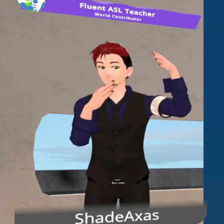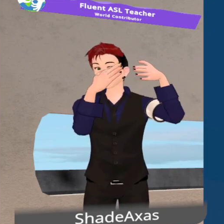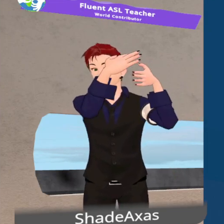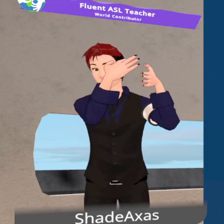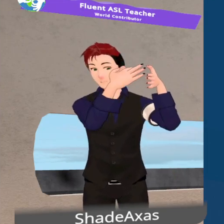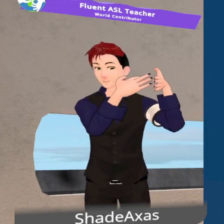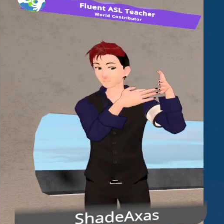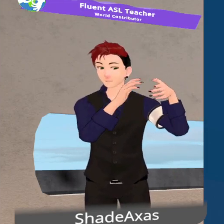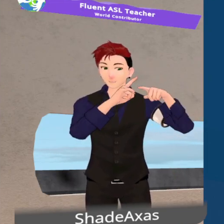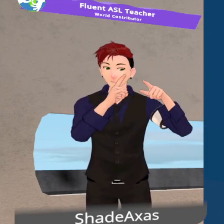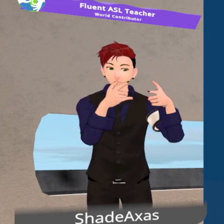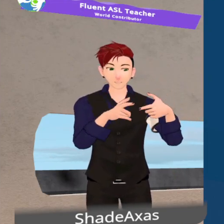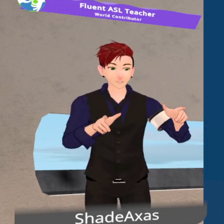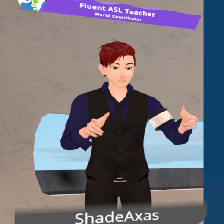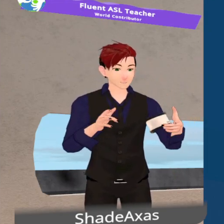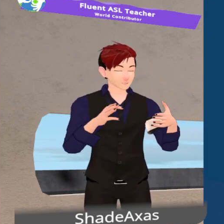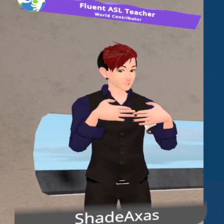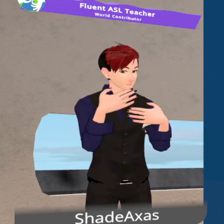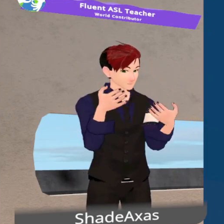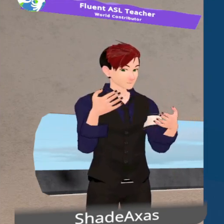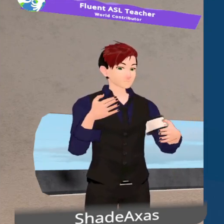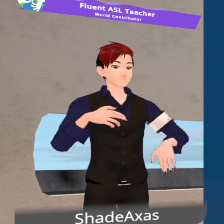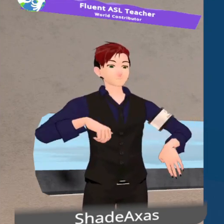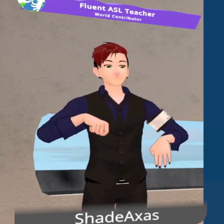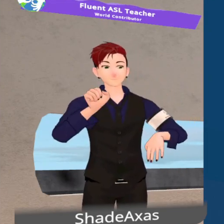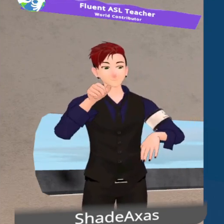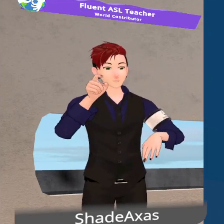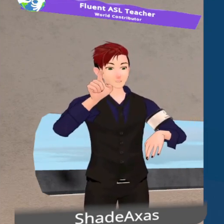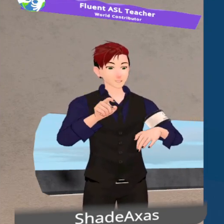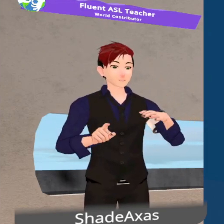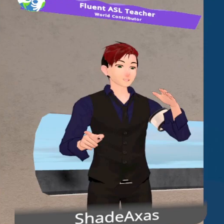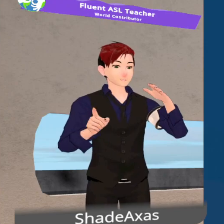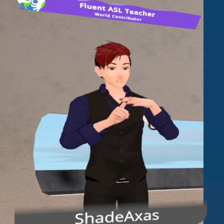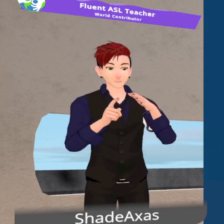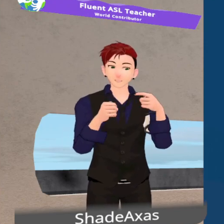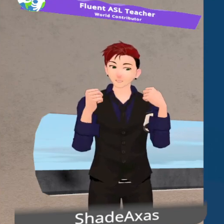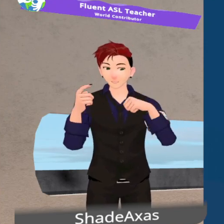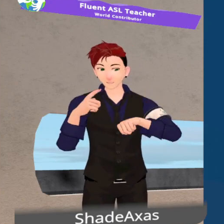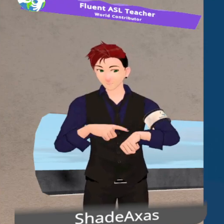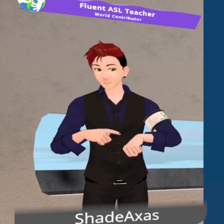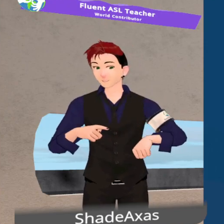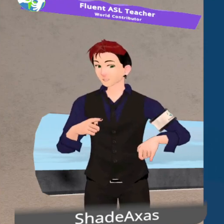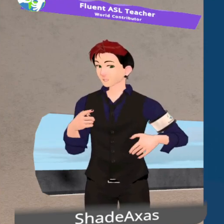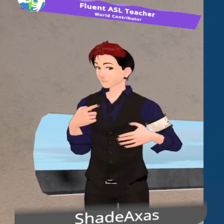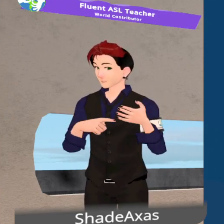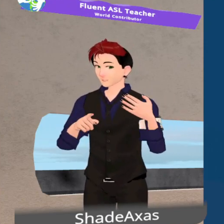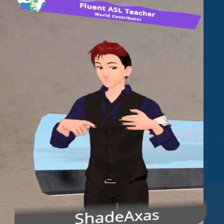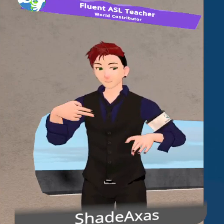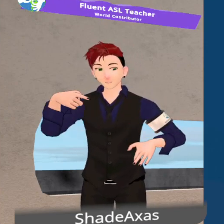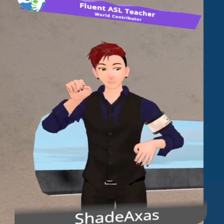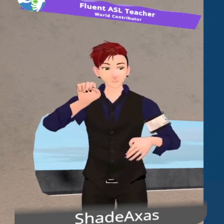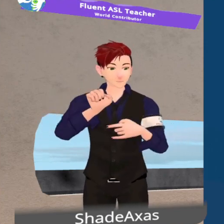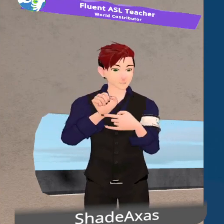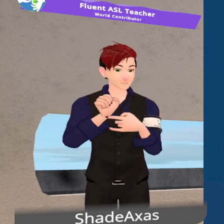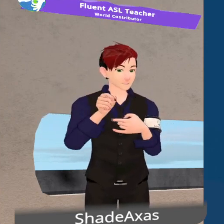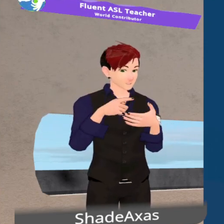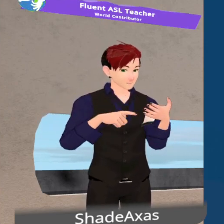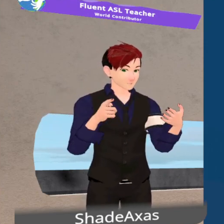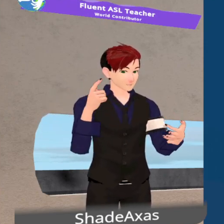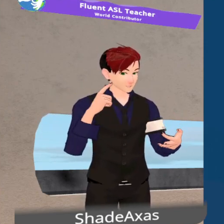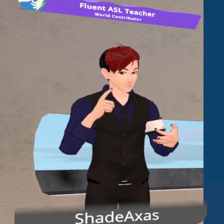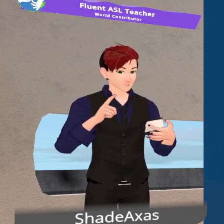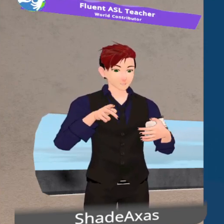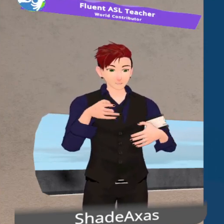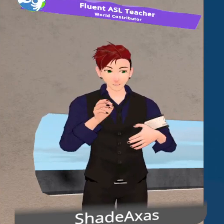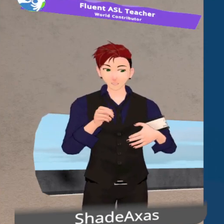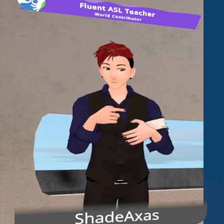So I have that list of all the different sign languages we offer. One other question that pops up all the time is, what about PSE?